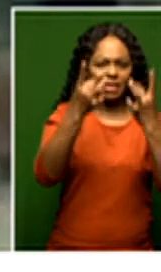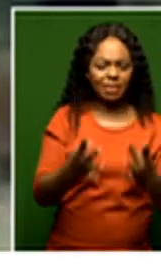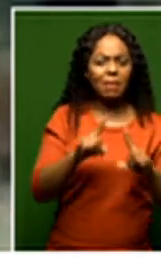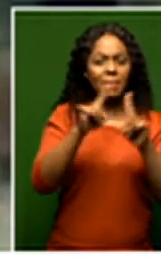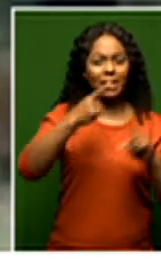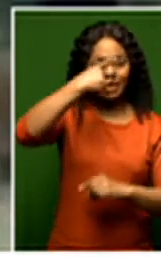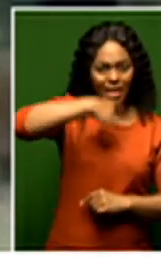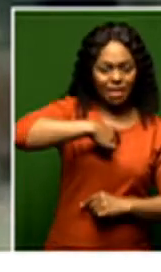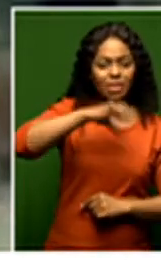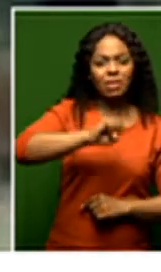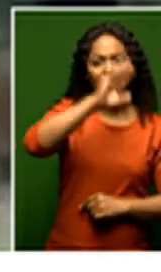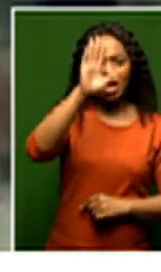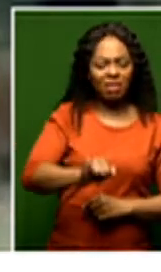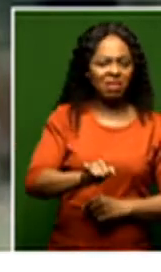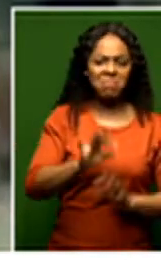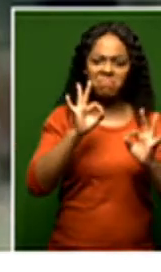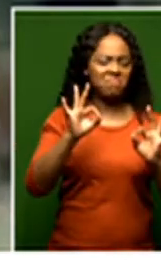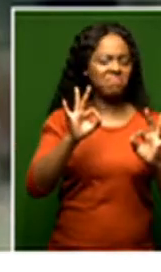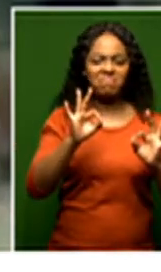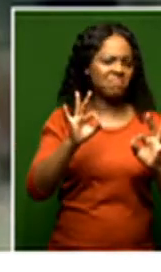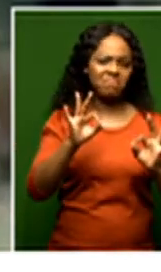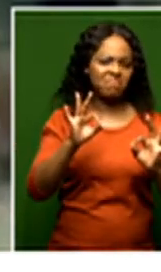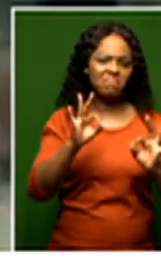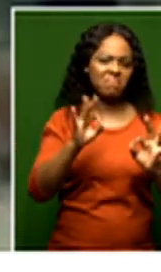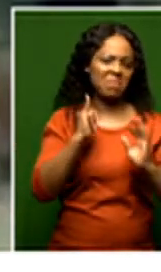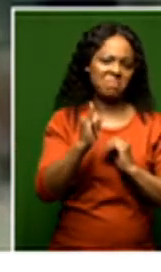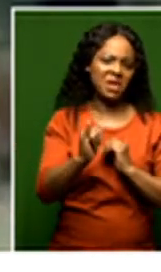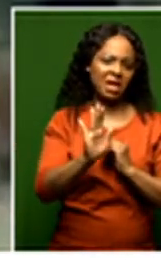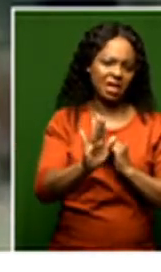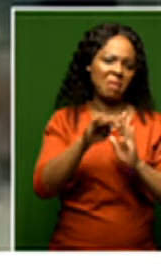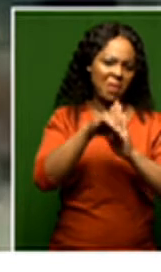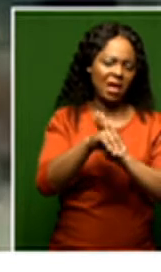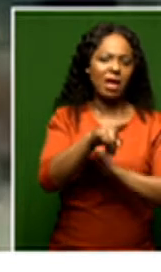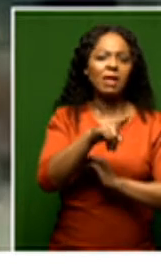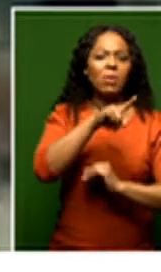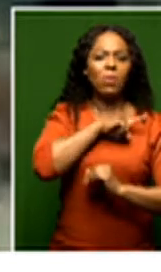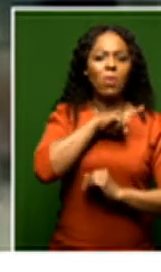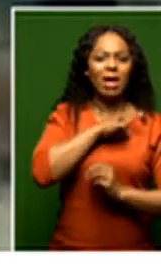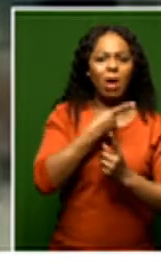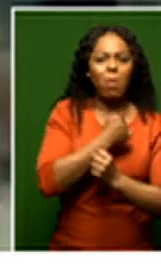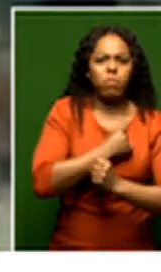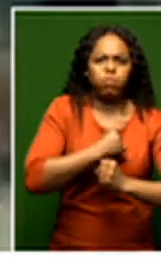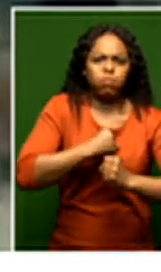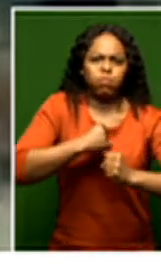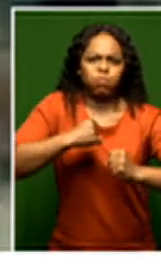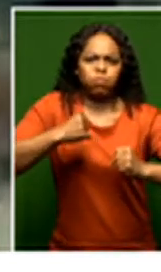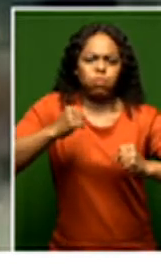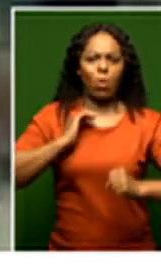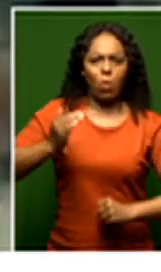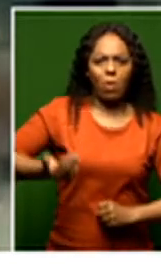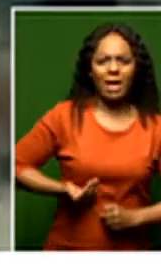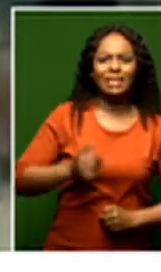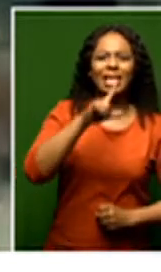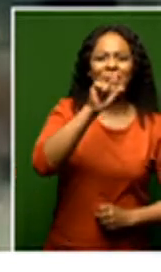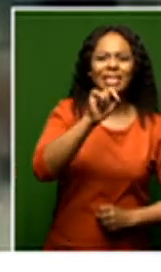sadly, South Africa didn't score well. And also the rate of obesity amongst women is 70%